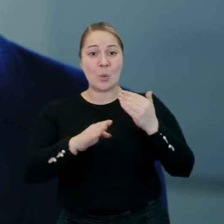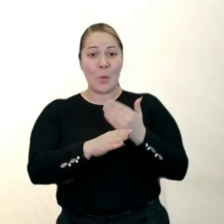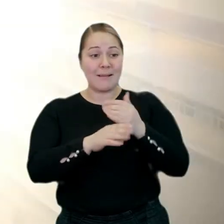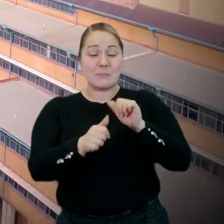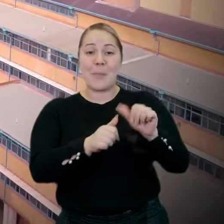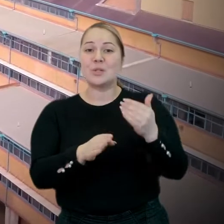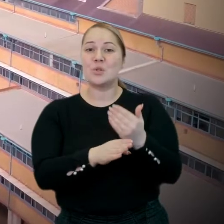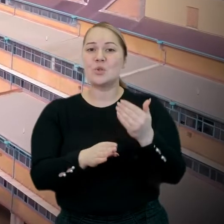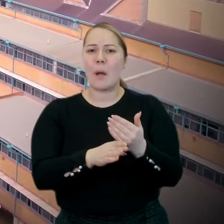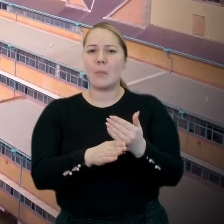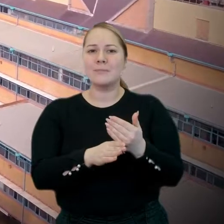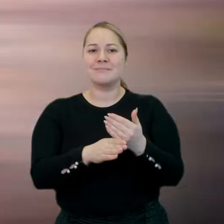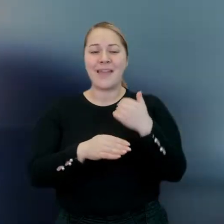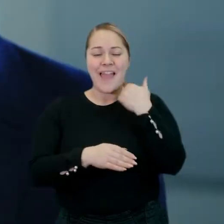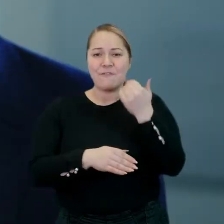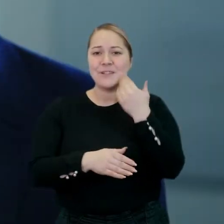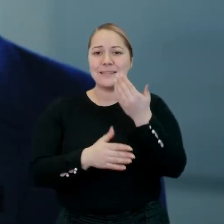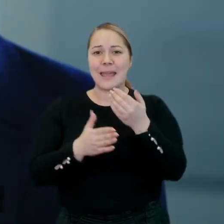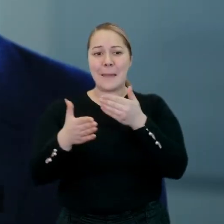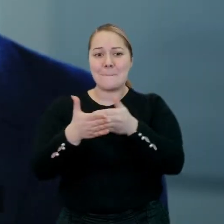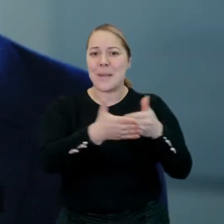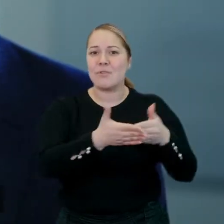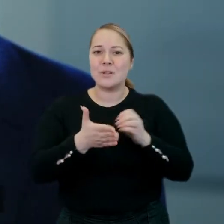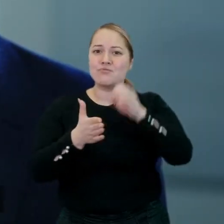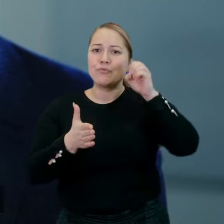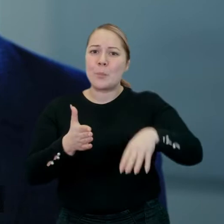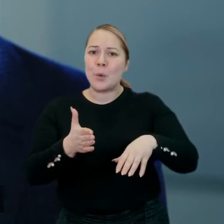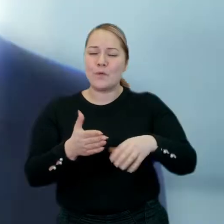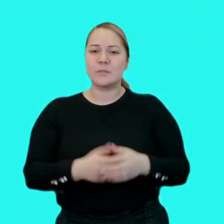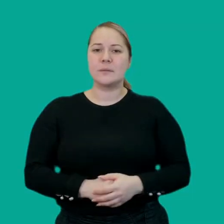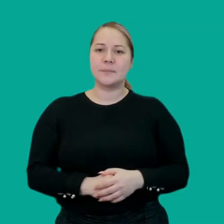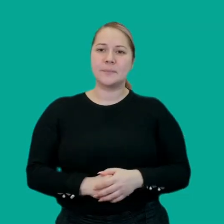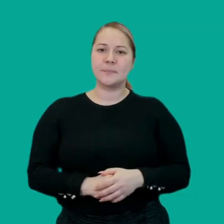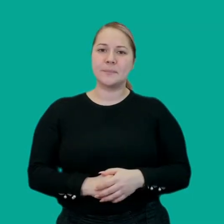better job. We're removing the barriers on a daily basis to make sure that job is even easier.